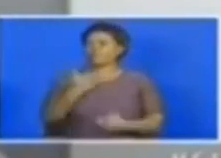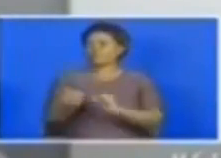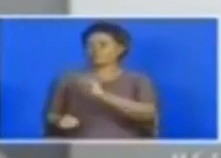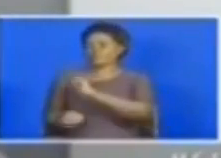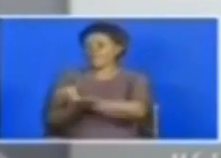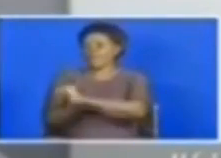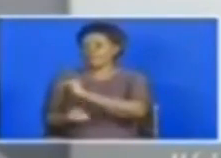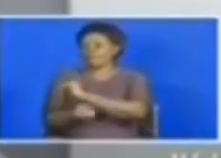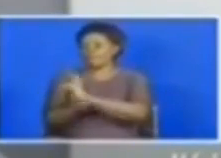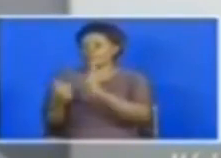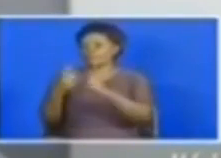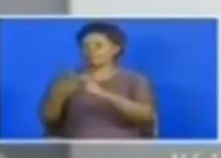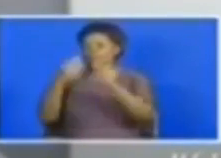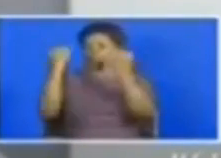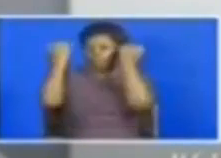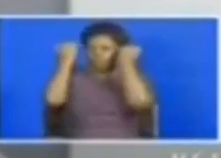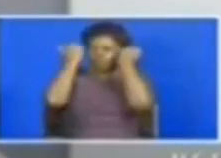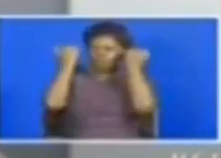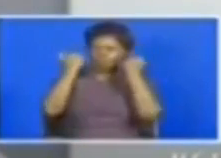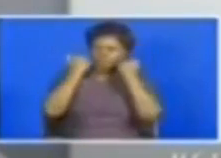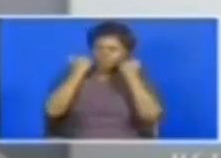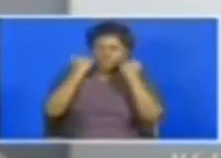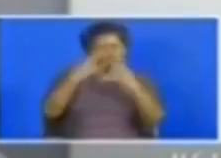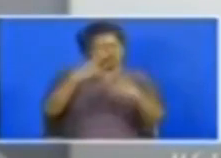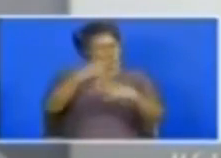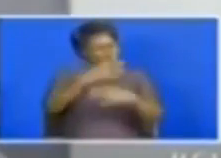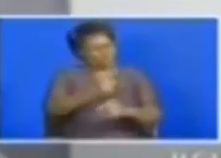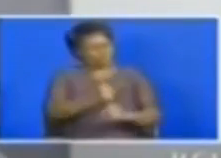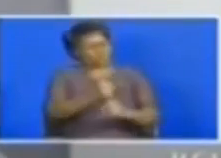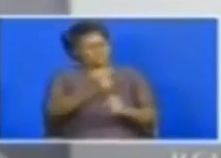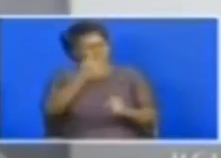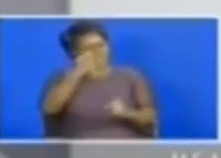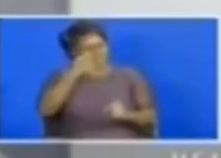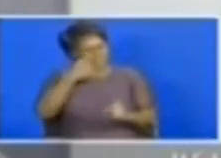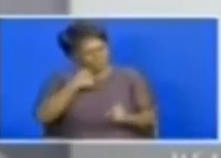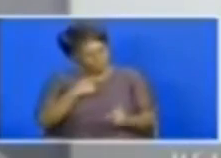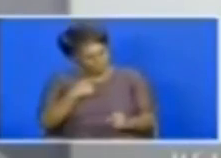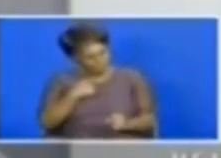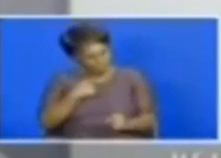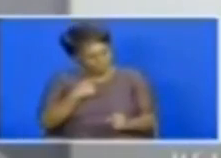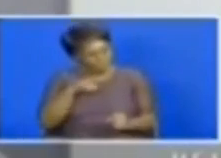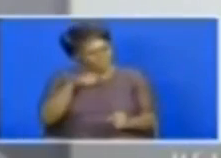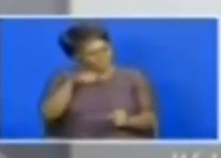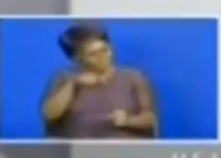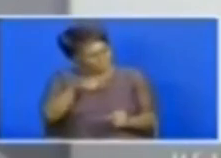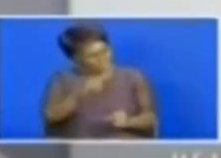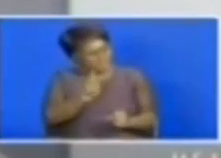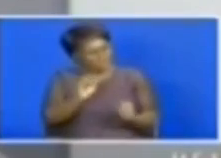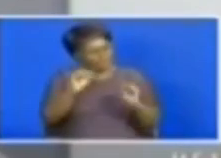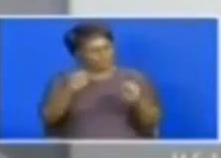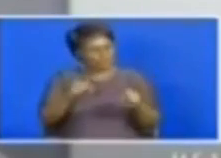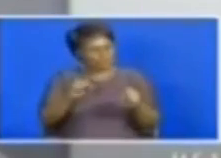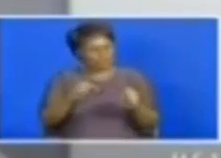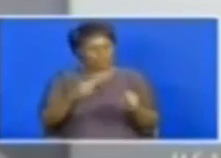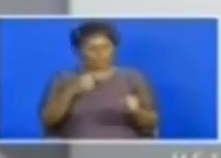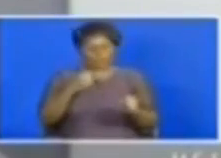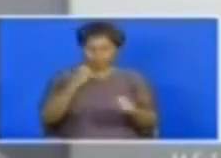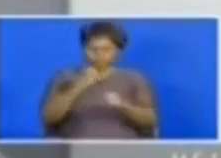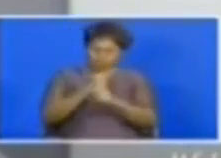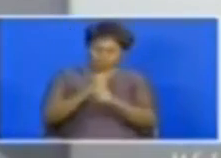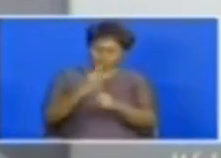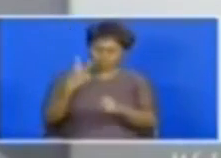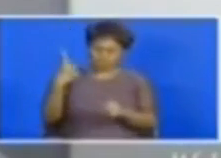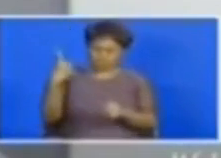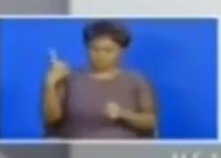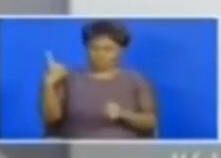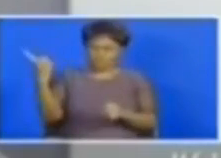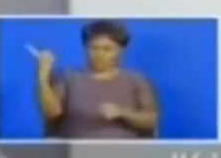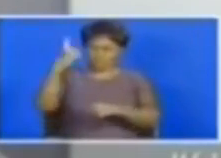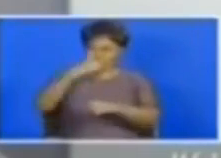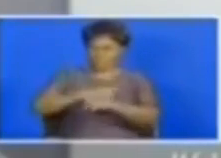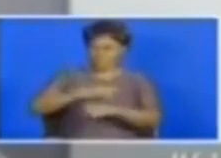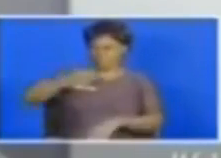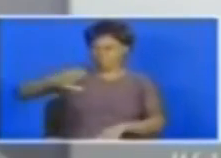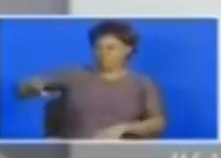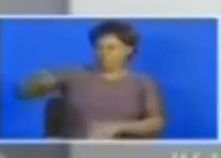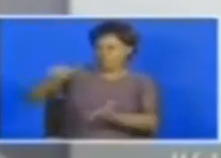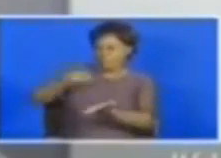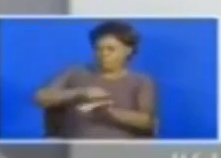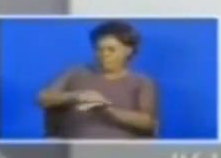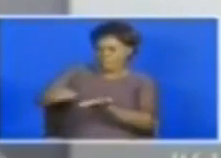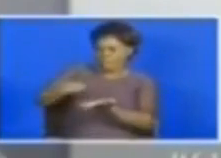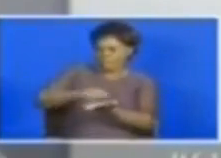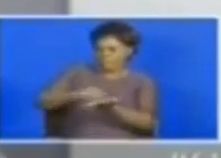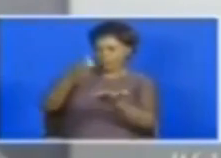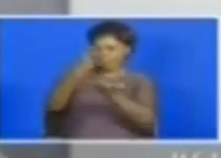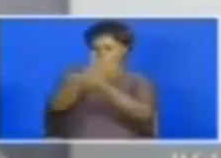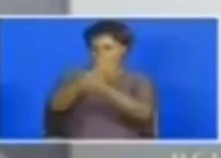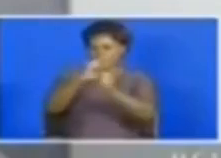advice from the Court of Appeal on this issue, are you confident that this is something you will be able to do? We've got 21 days to go. The printing of